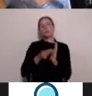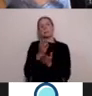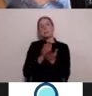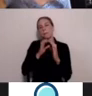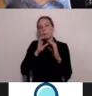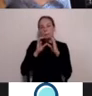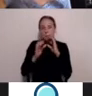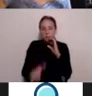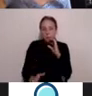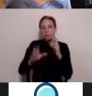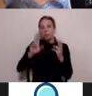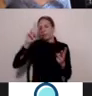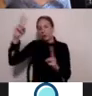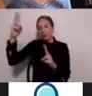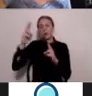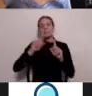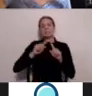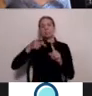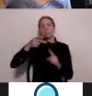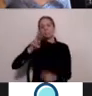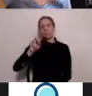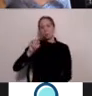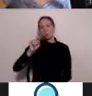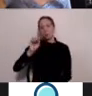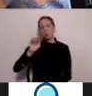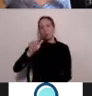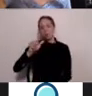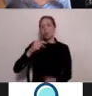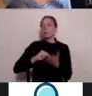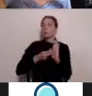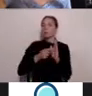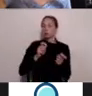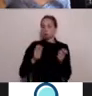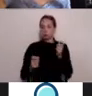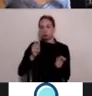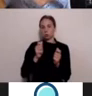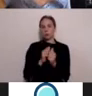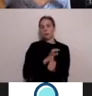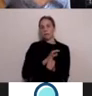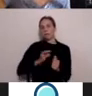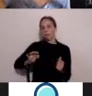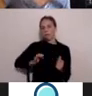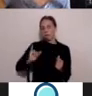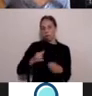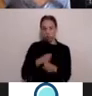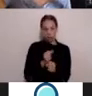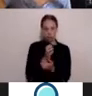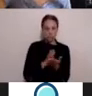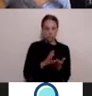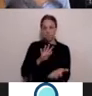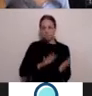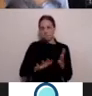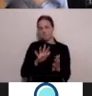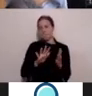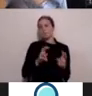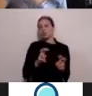like differences in protocols. So there have been some shifts in the staffing, which has created some some